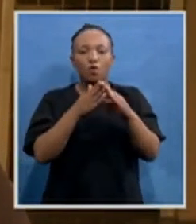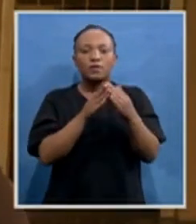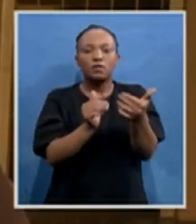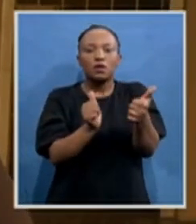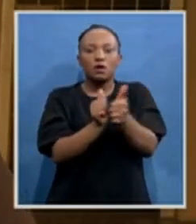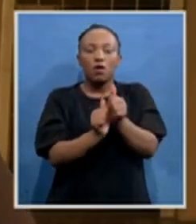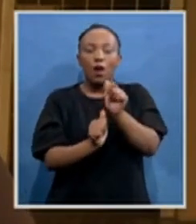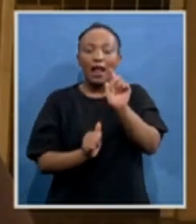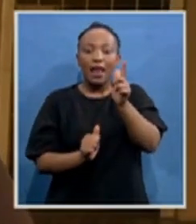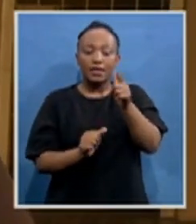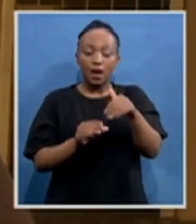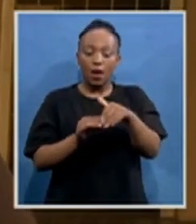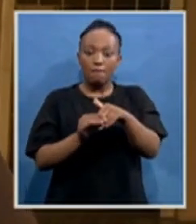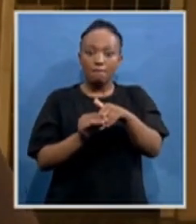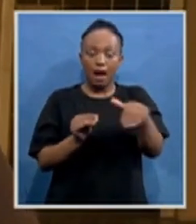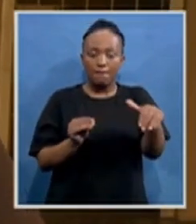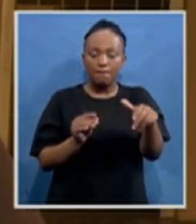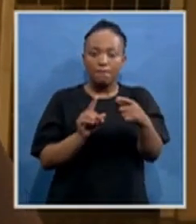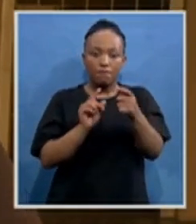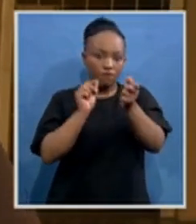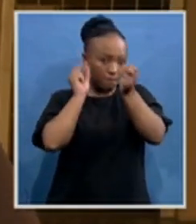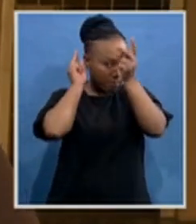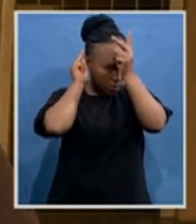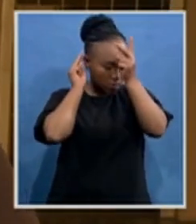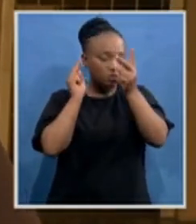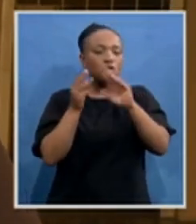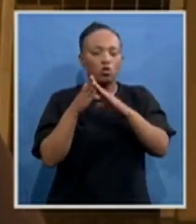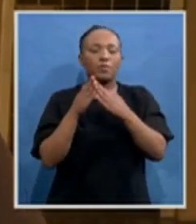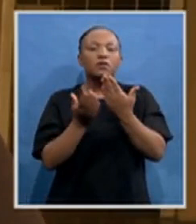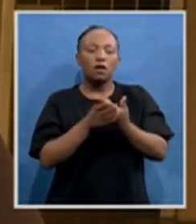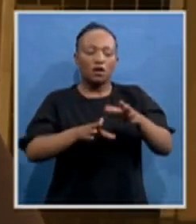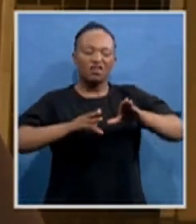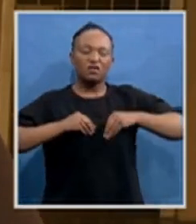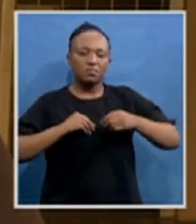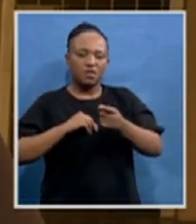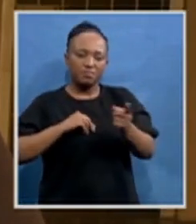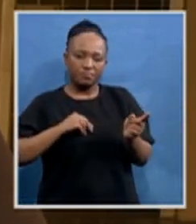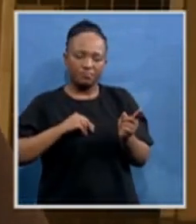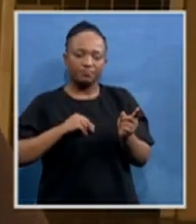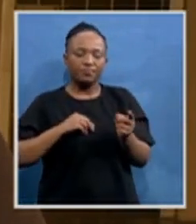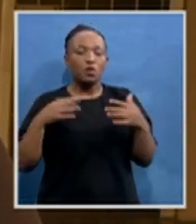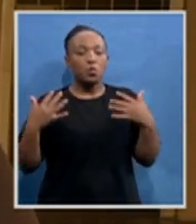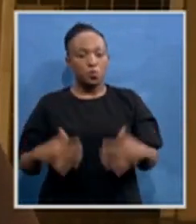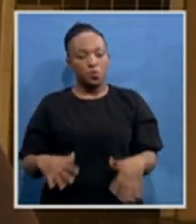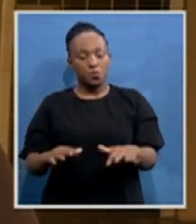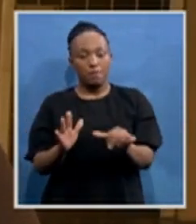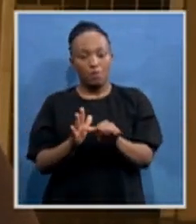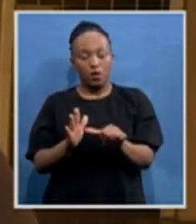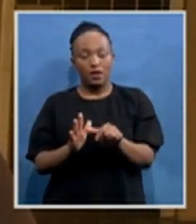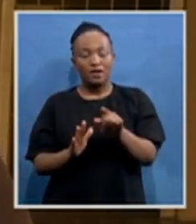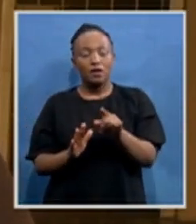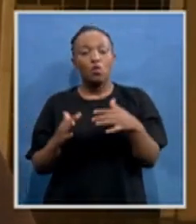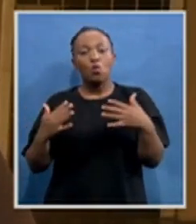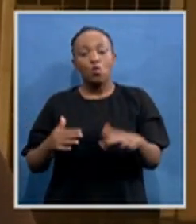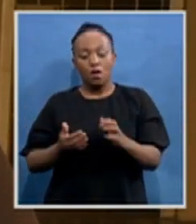released from prison and have served their sentences. So it's very, very crucial that that's a delicate process and that it's managed very,